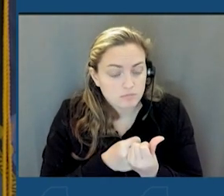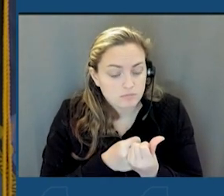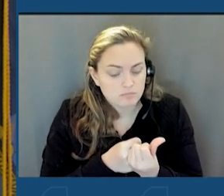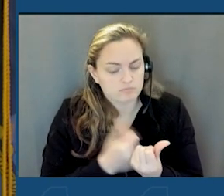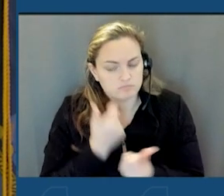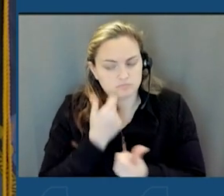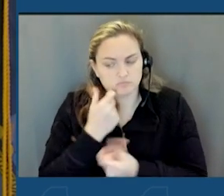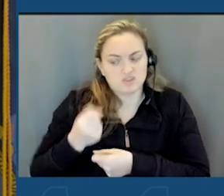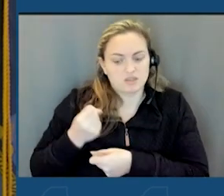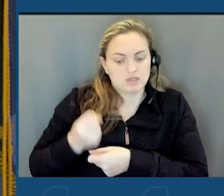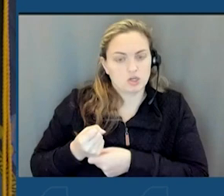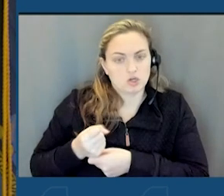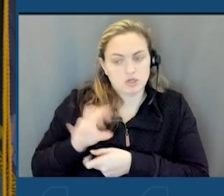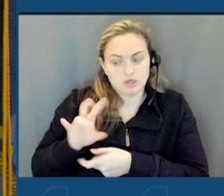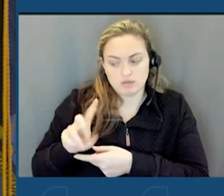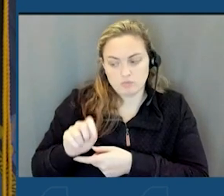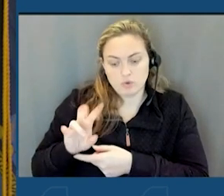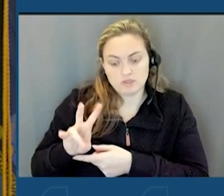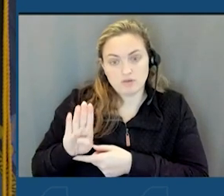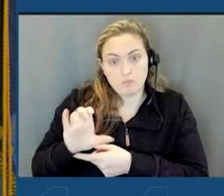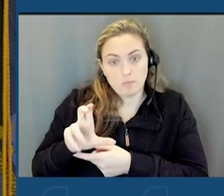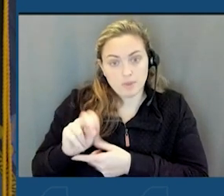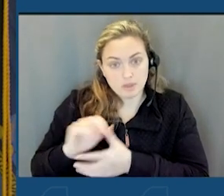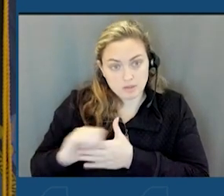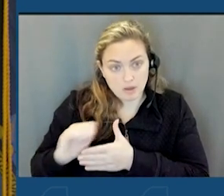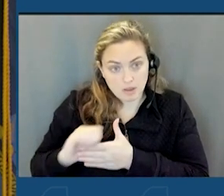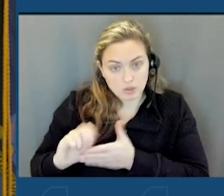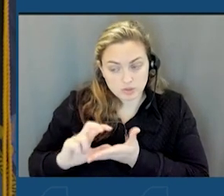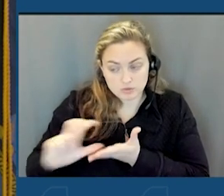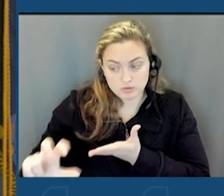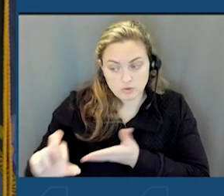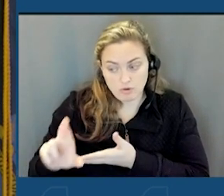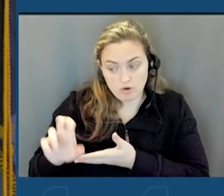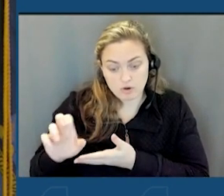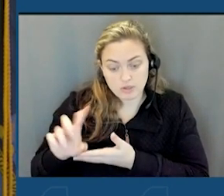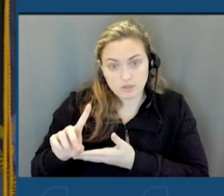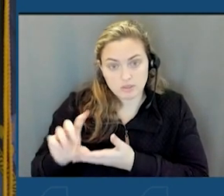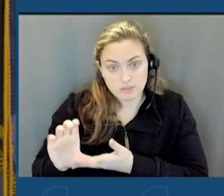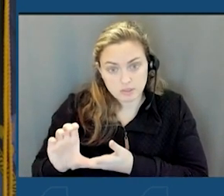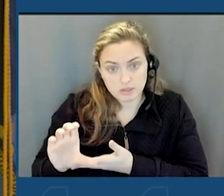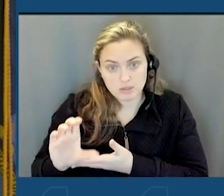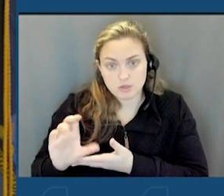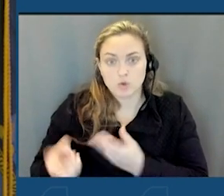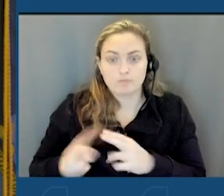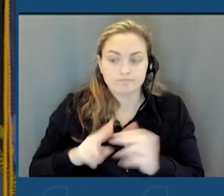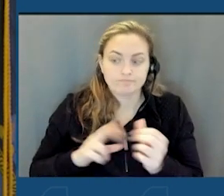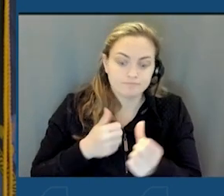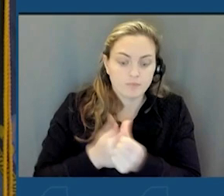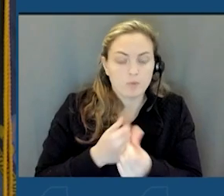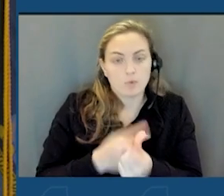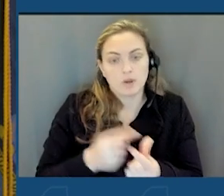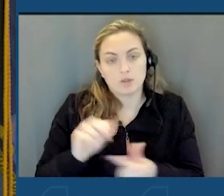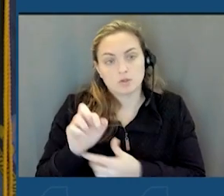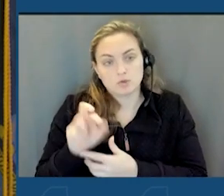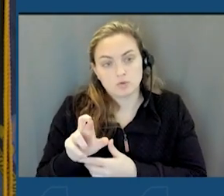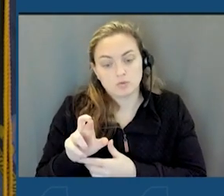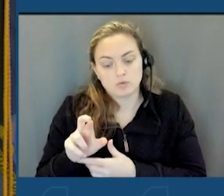year, $7.7 million from the REDC to upgrade our sewer plant. We have another 3.5